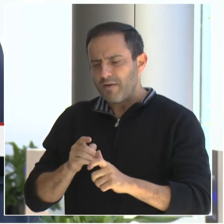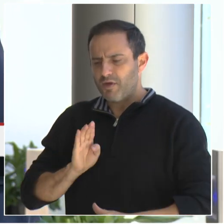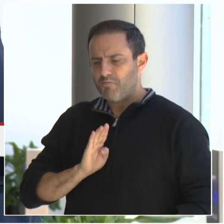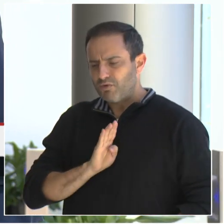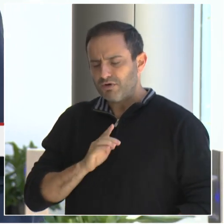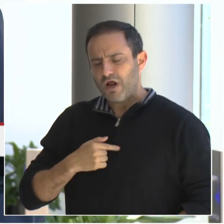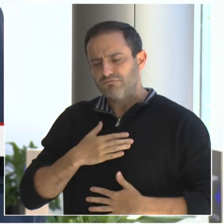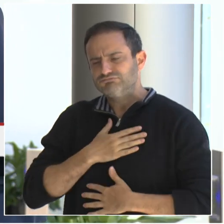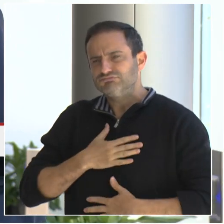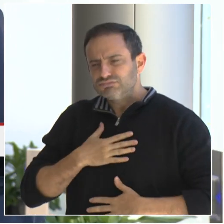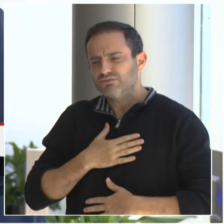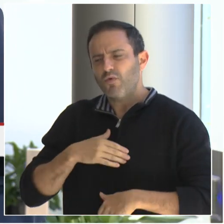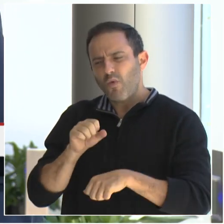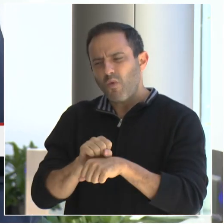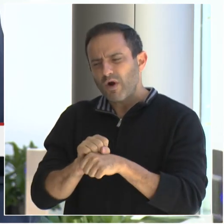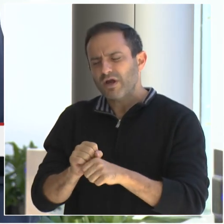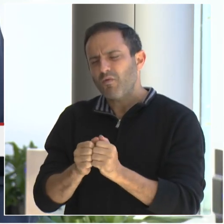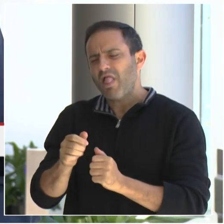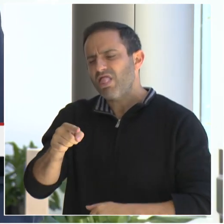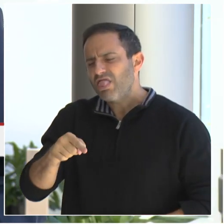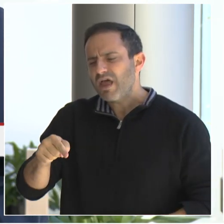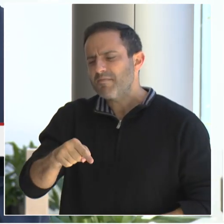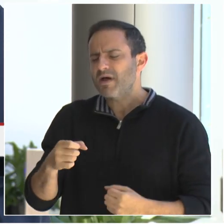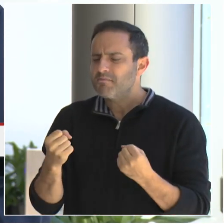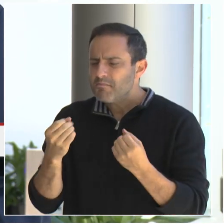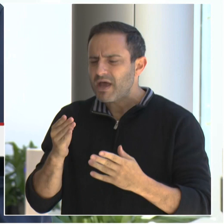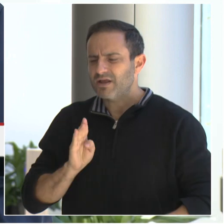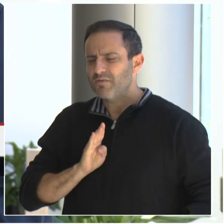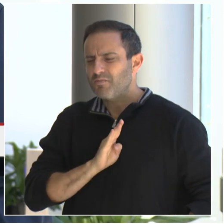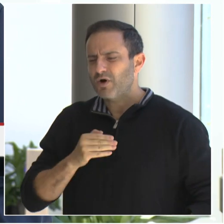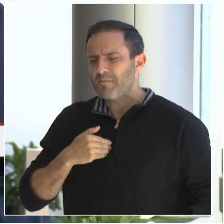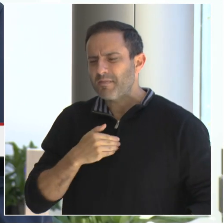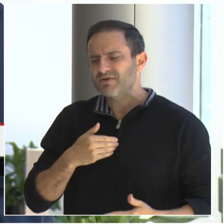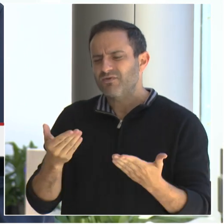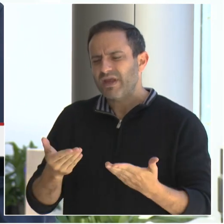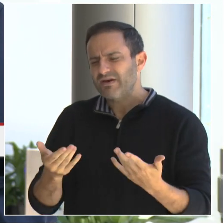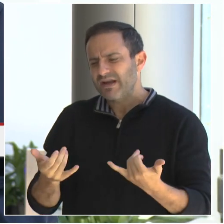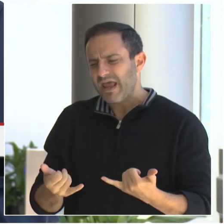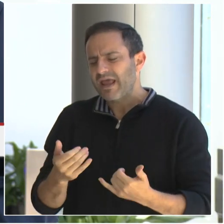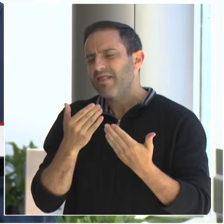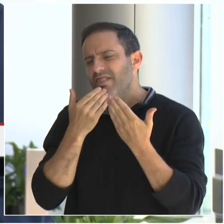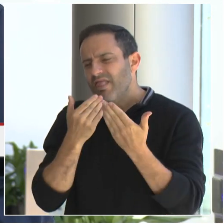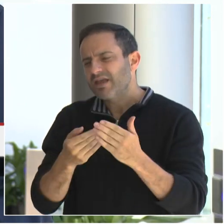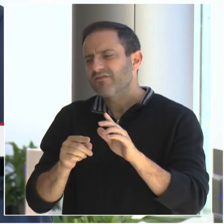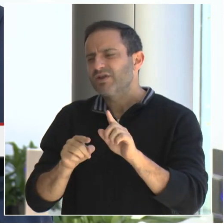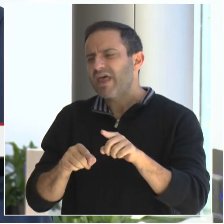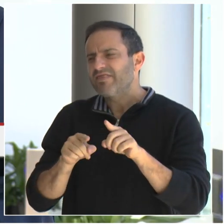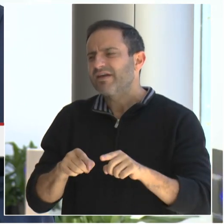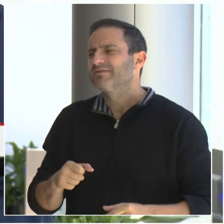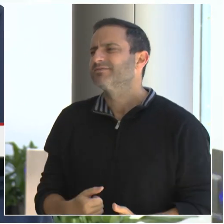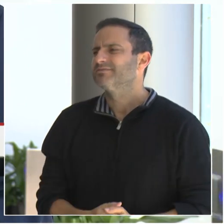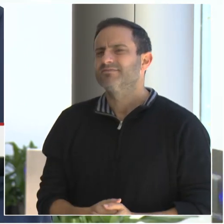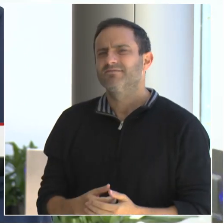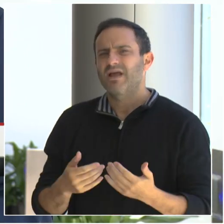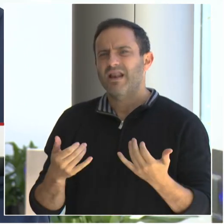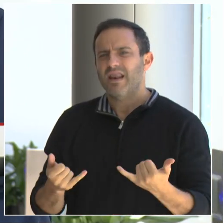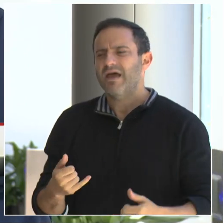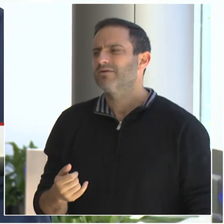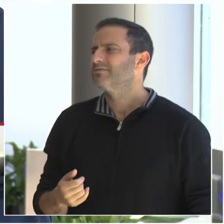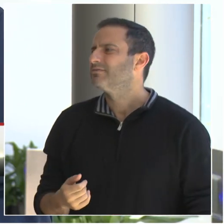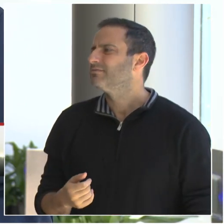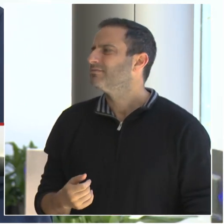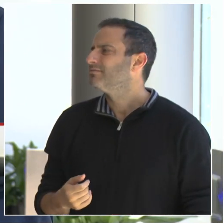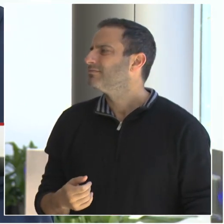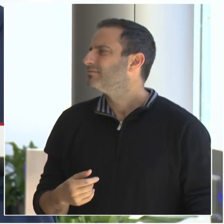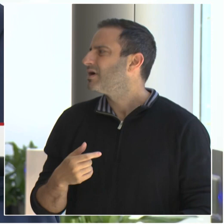enjoying working with them. Lots of board members are here today, and I want to thank you for attending. Now I would like to welcome the Chair,